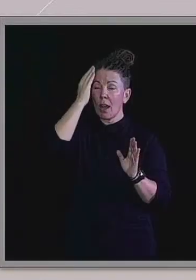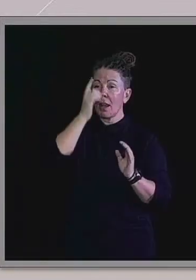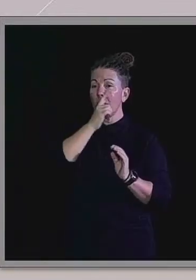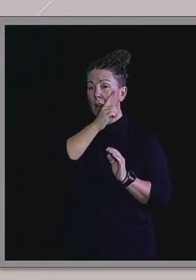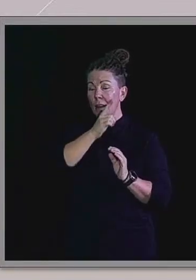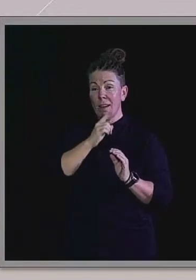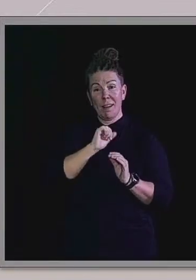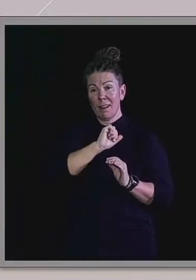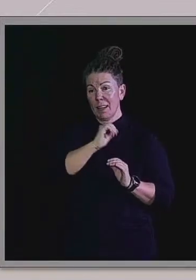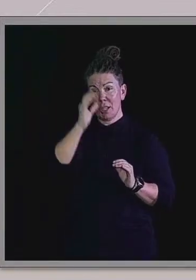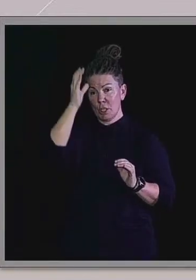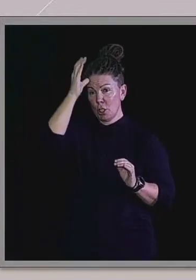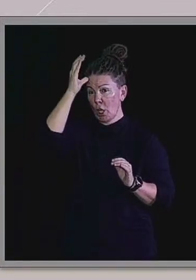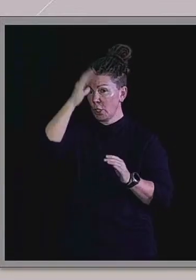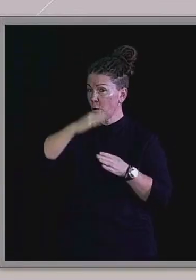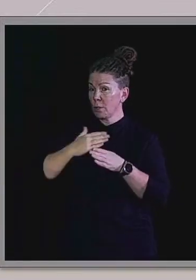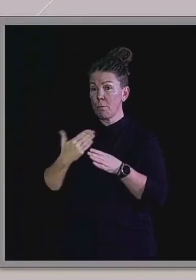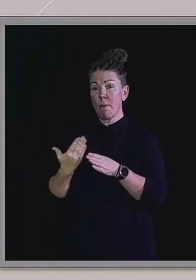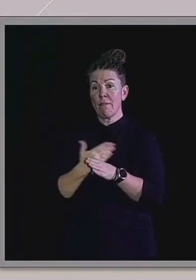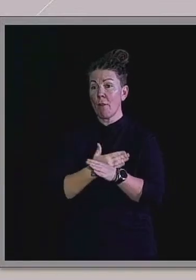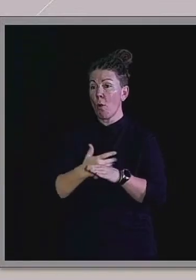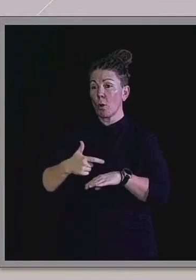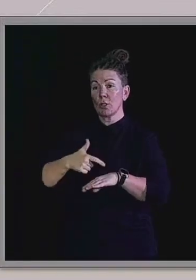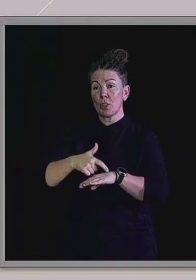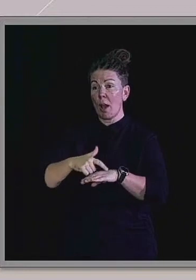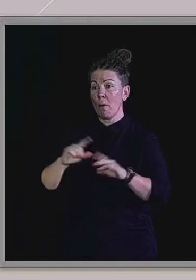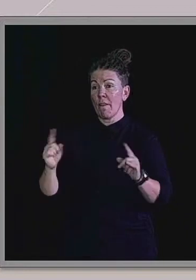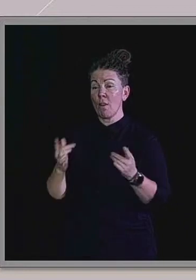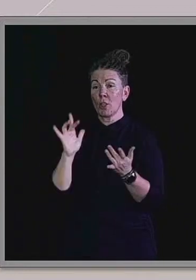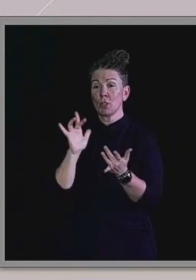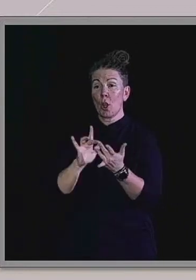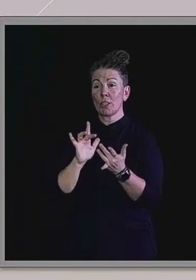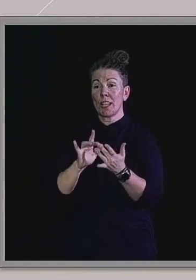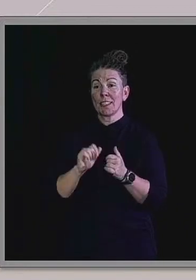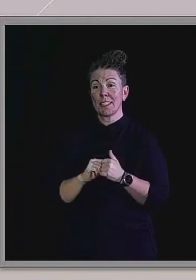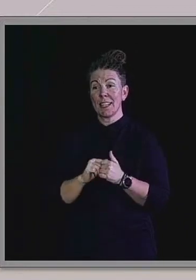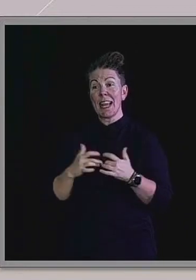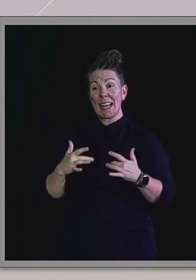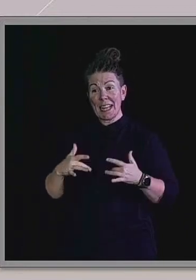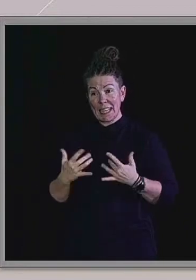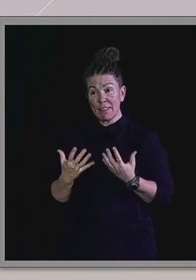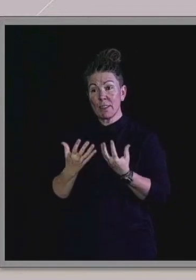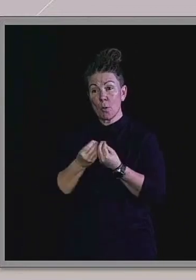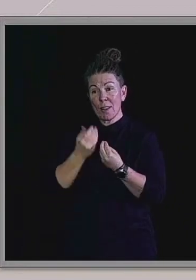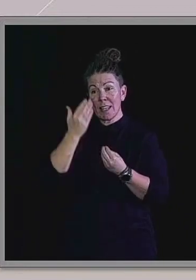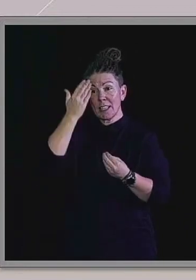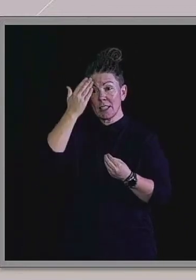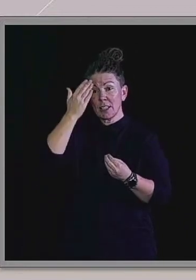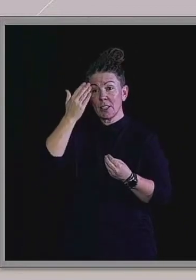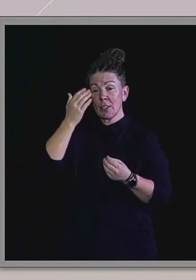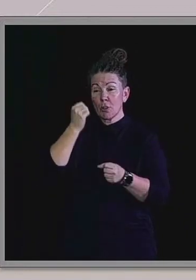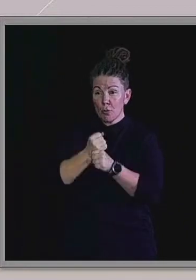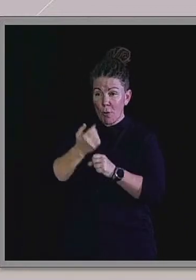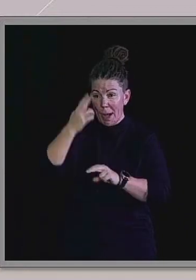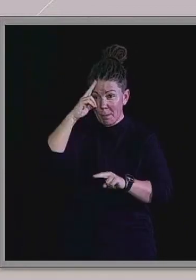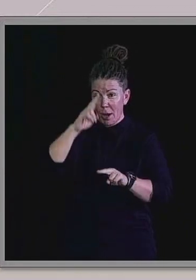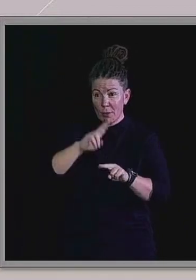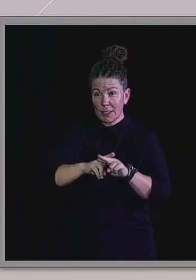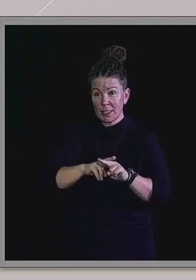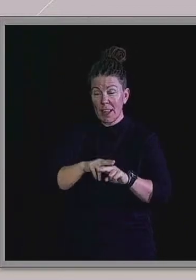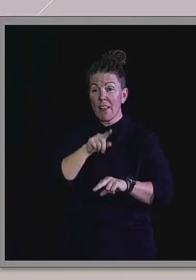back to before the time of first contact, because he'd lived with his grandparents. He at the time was